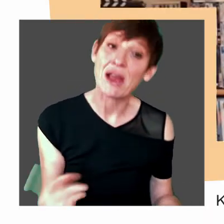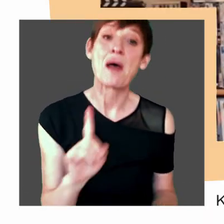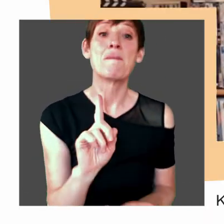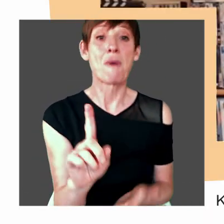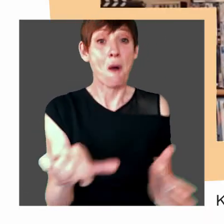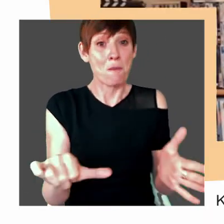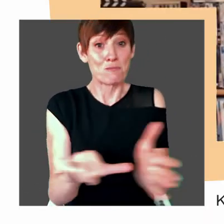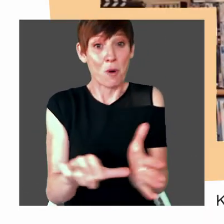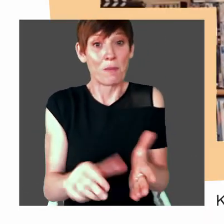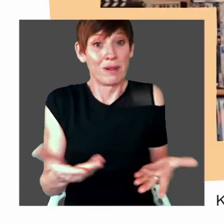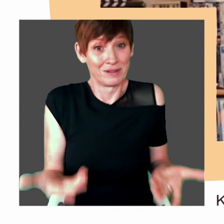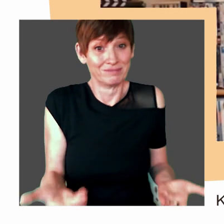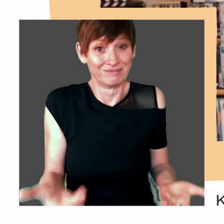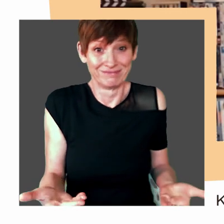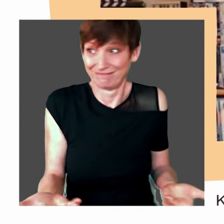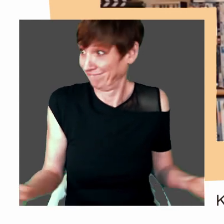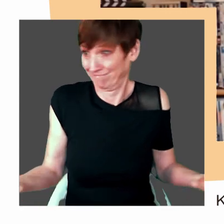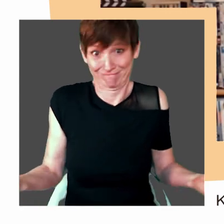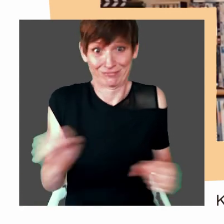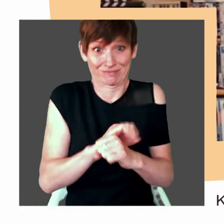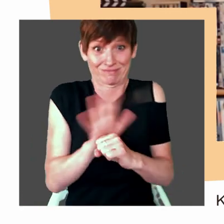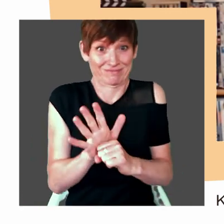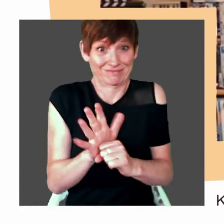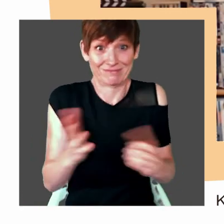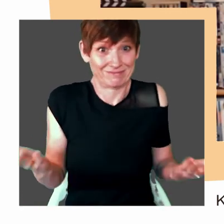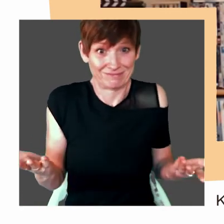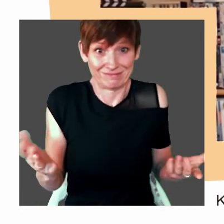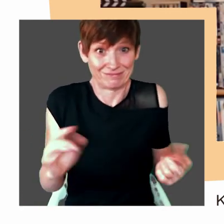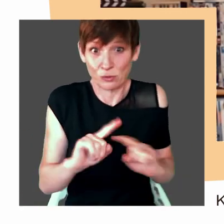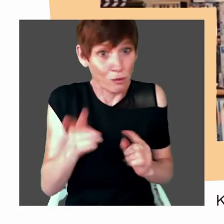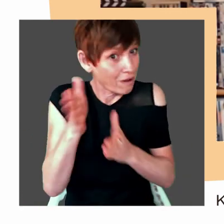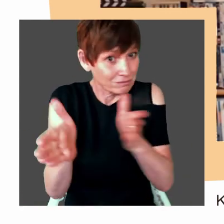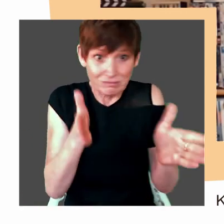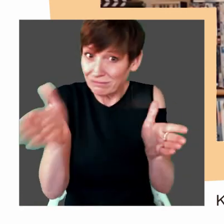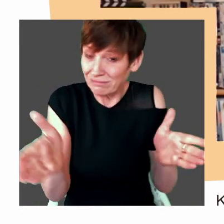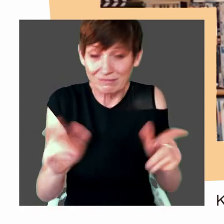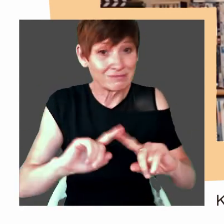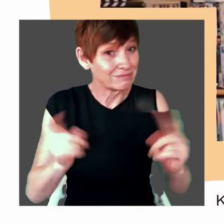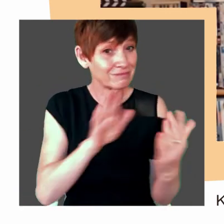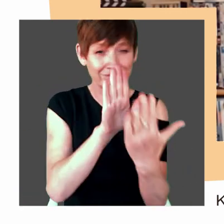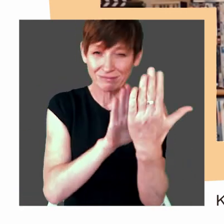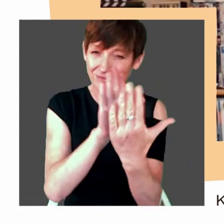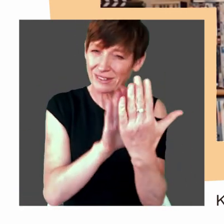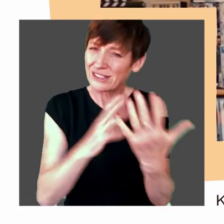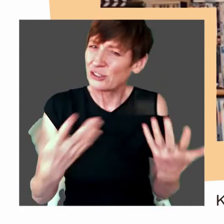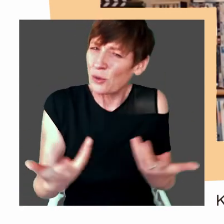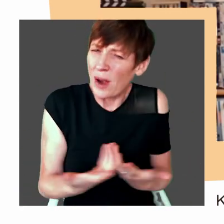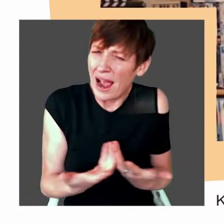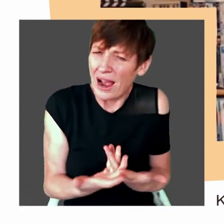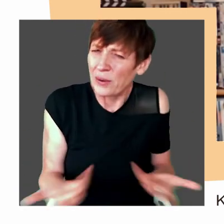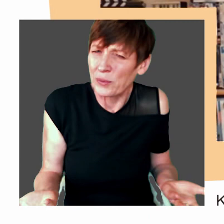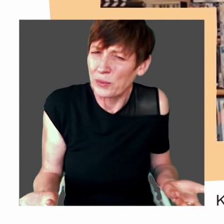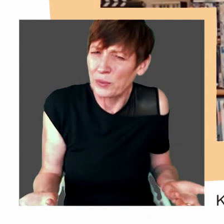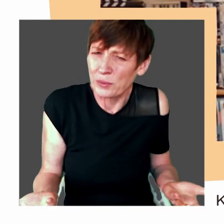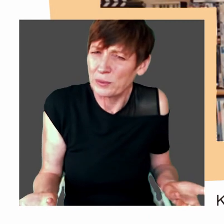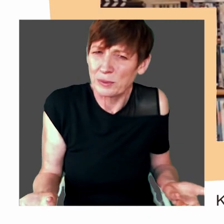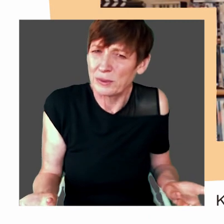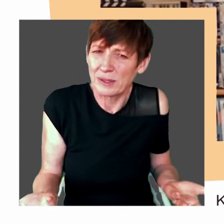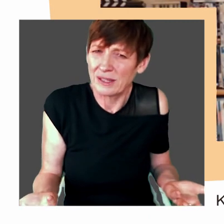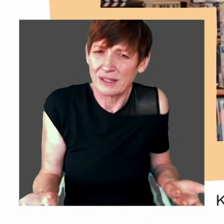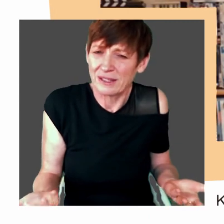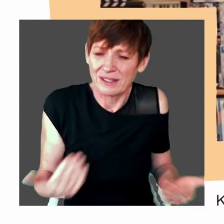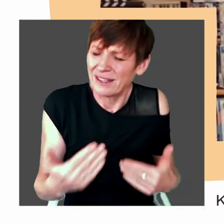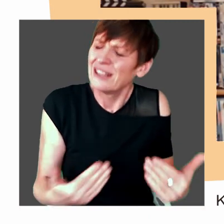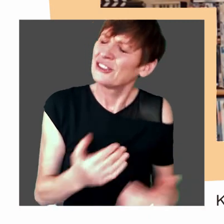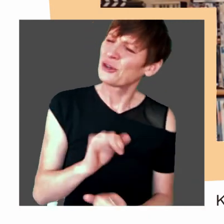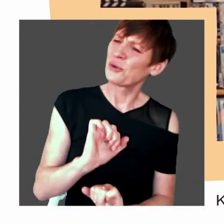challenge with that at the moment, though, yeah, because you can't be there and we can't be together. So how are you sort of navigating that at the moment? How are things in